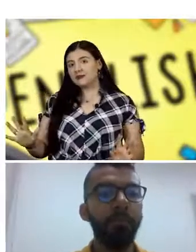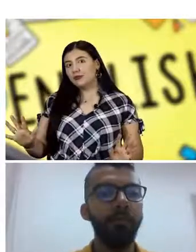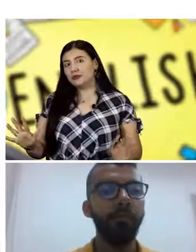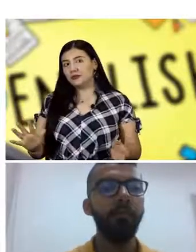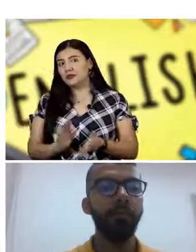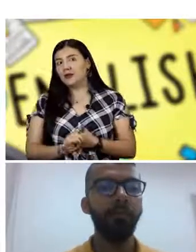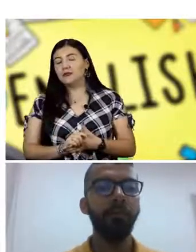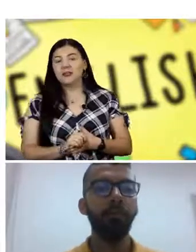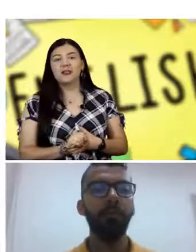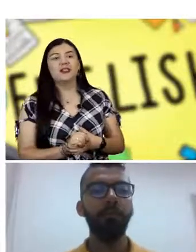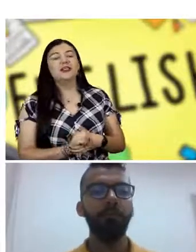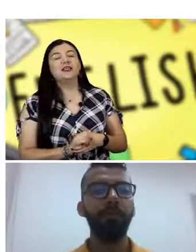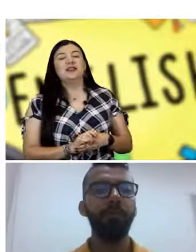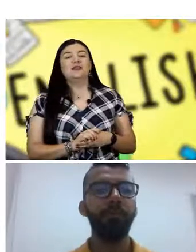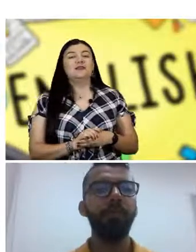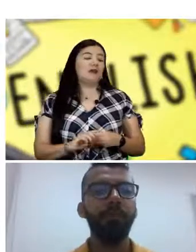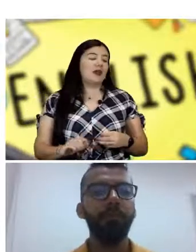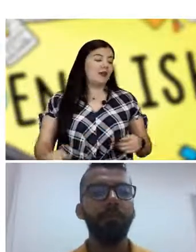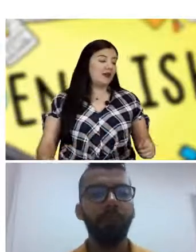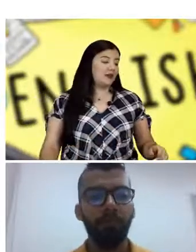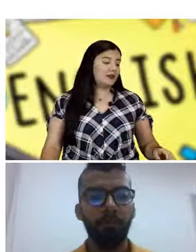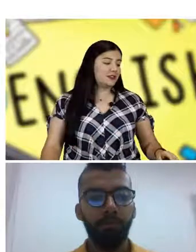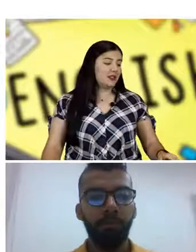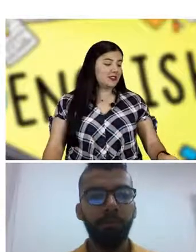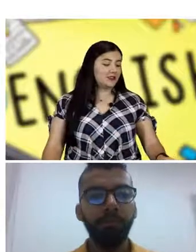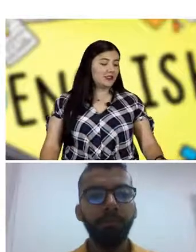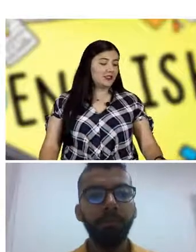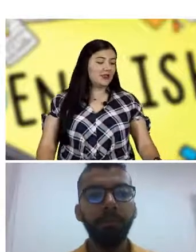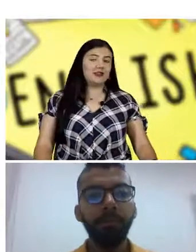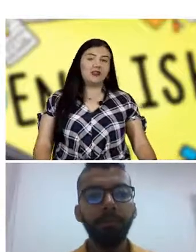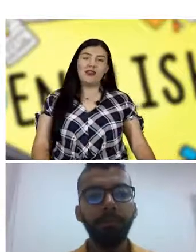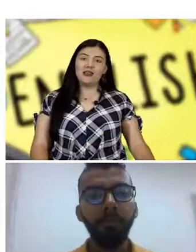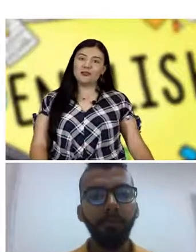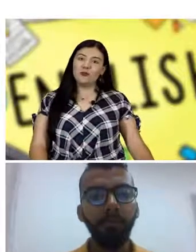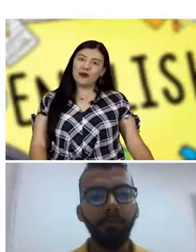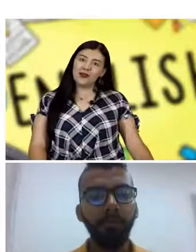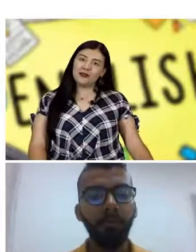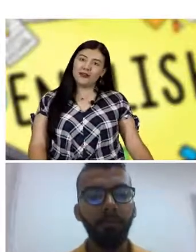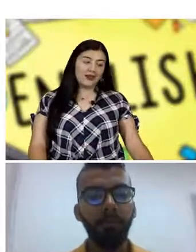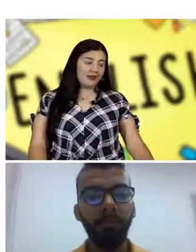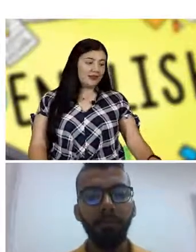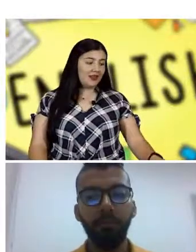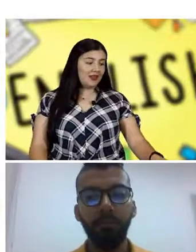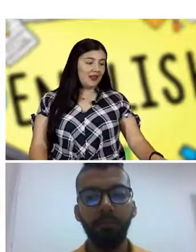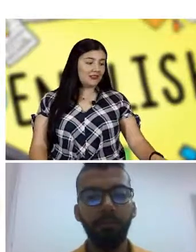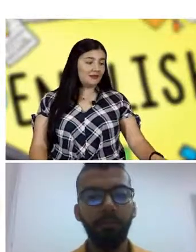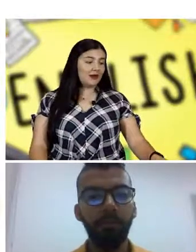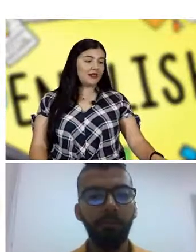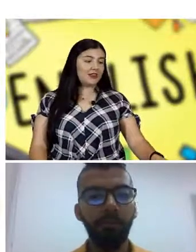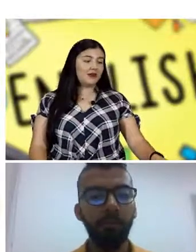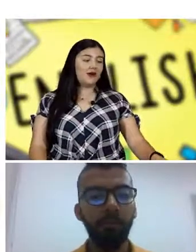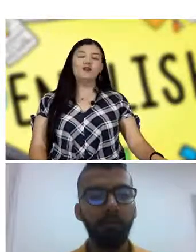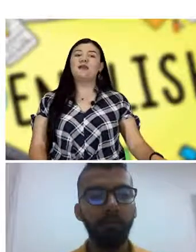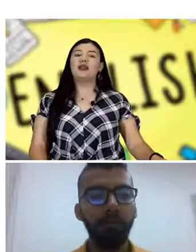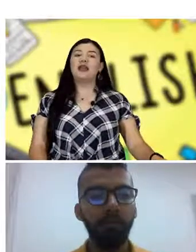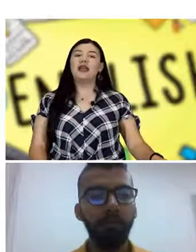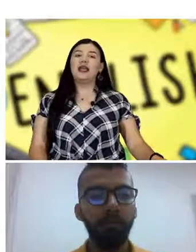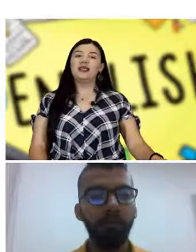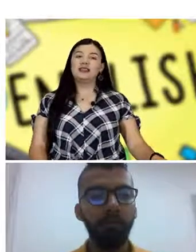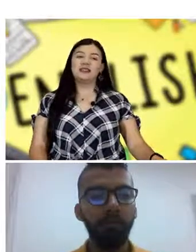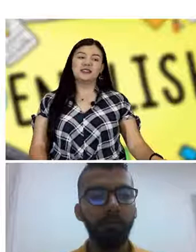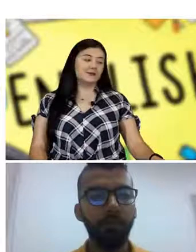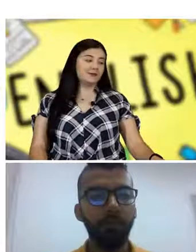sus 3 puntos. Vamos a ver. Very good. So let's continue with the next one. Yeah, the next part of the